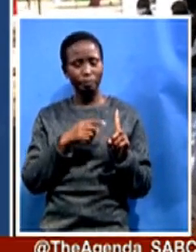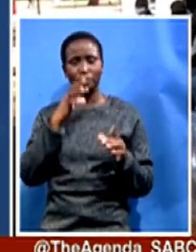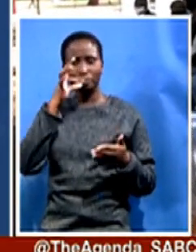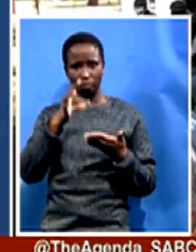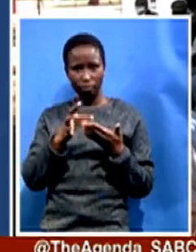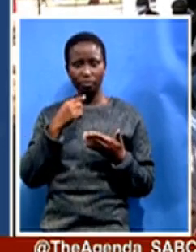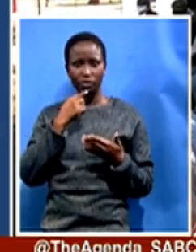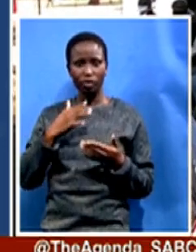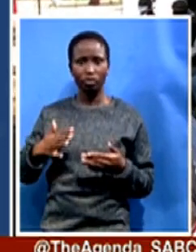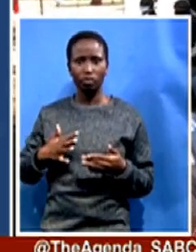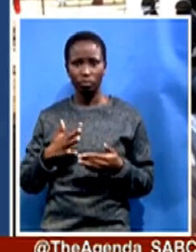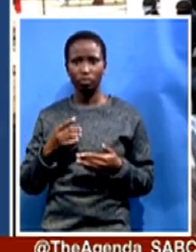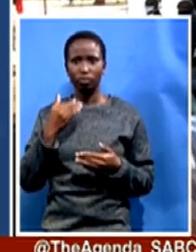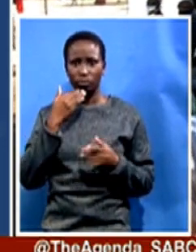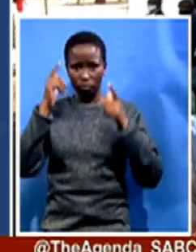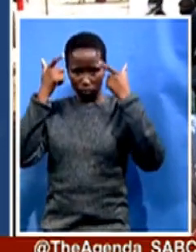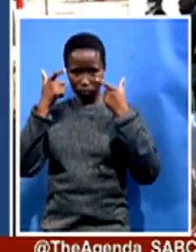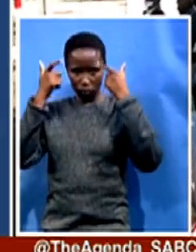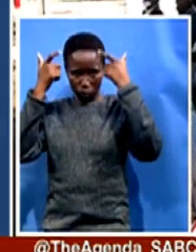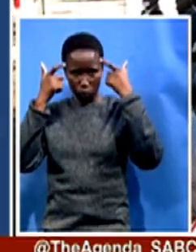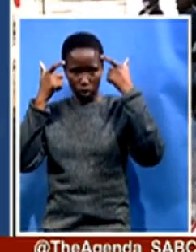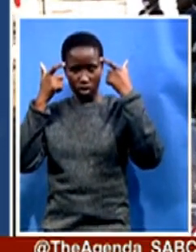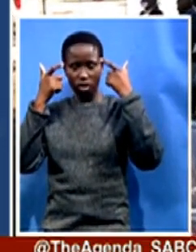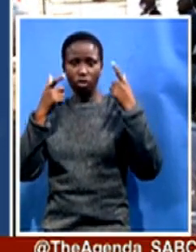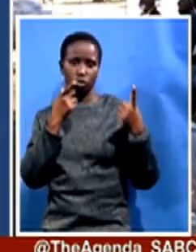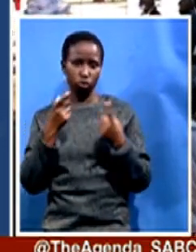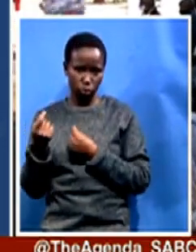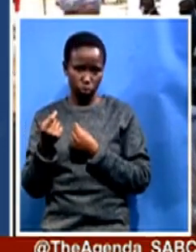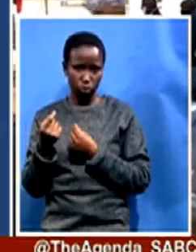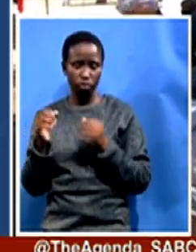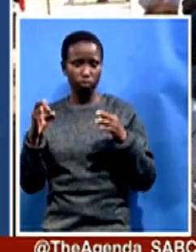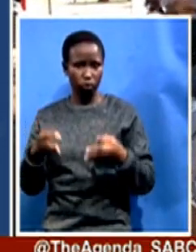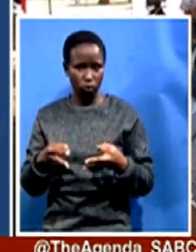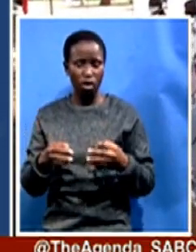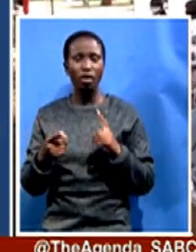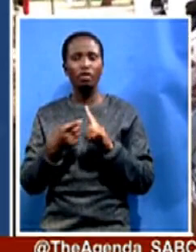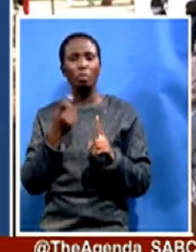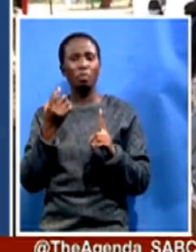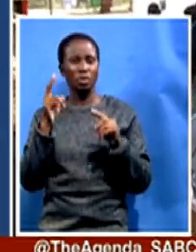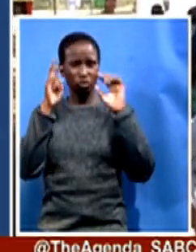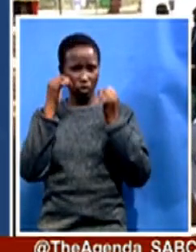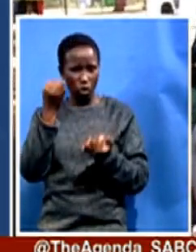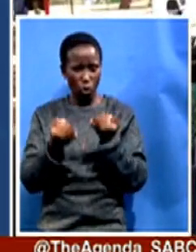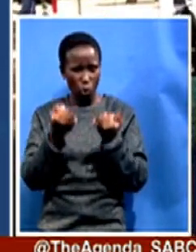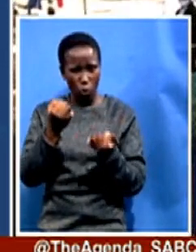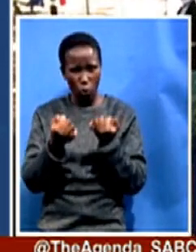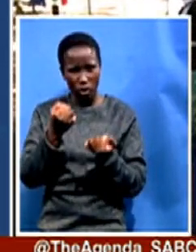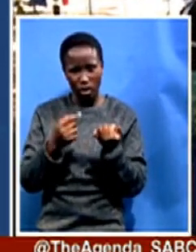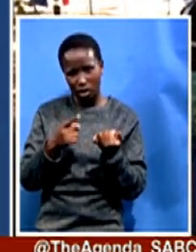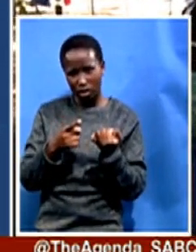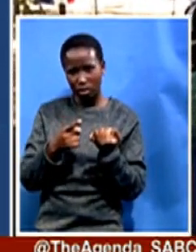fold, just in terms of that court challenge she has of being recognized as the only legal wife. Is this the